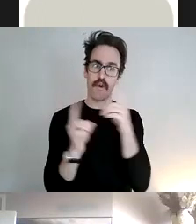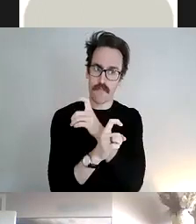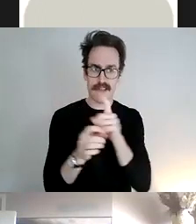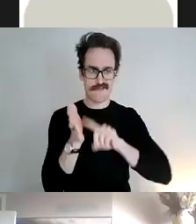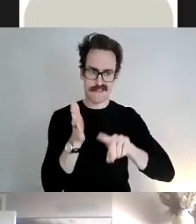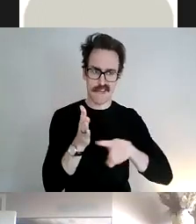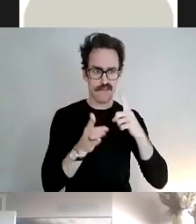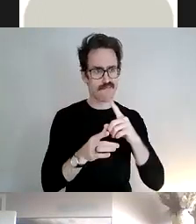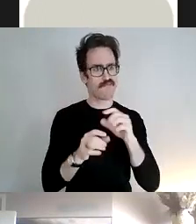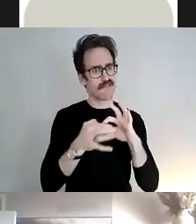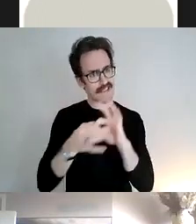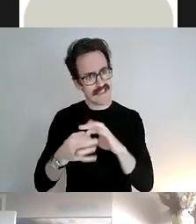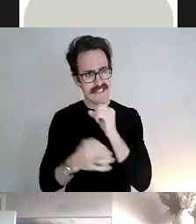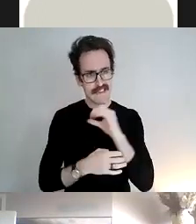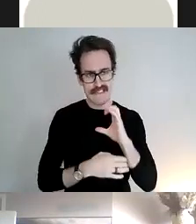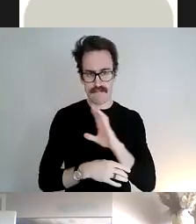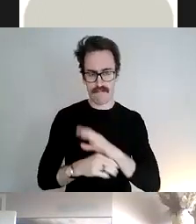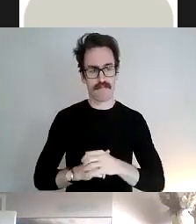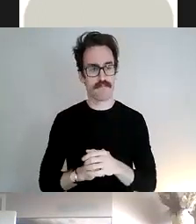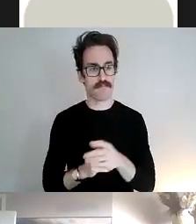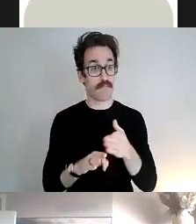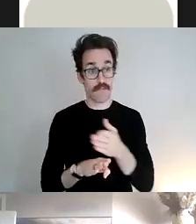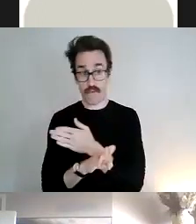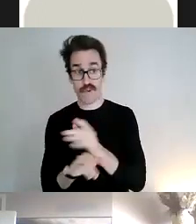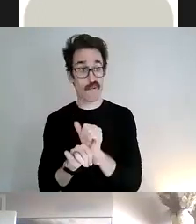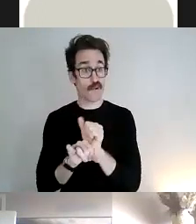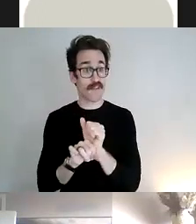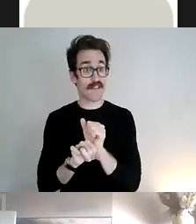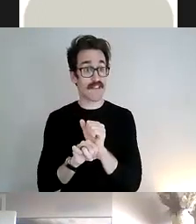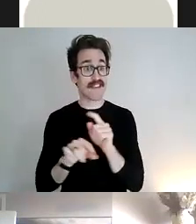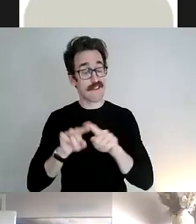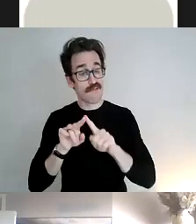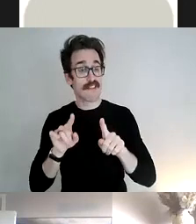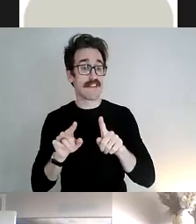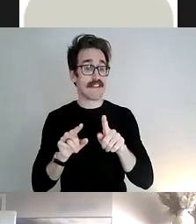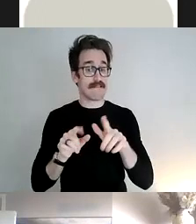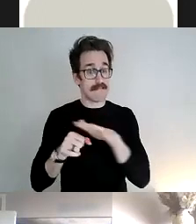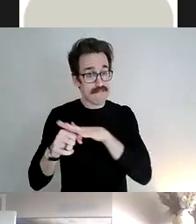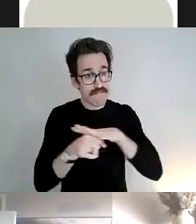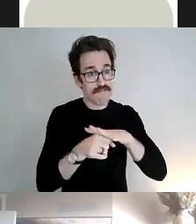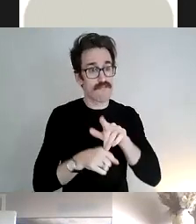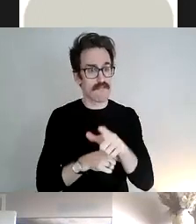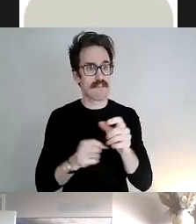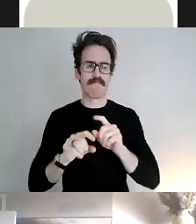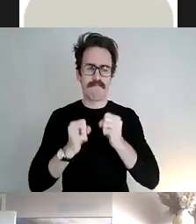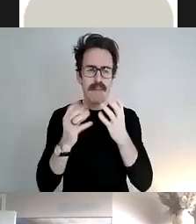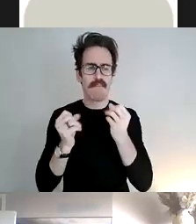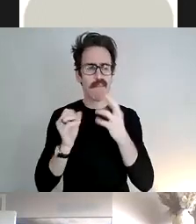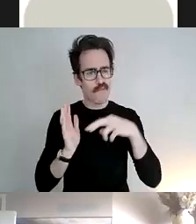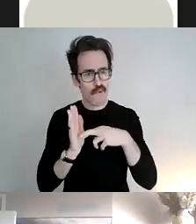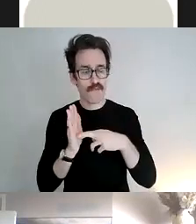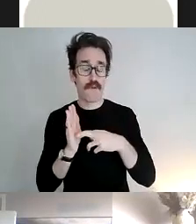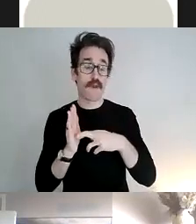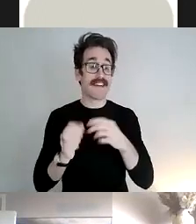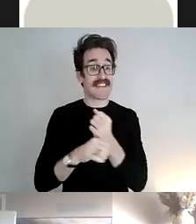incapable people. Prior to that, she worked with victims of crime for more than 25 years in various roles, including women's shelter or